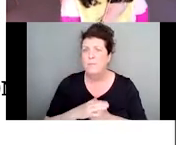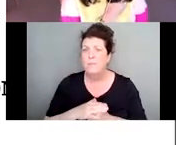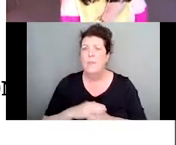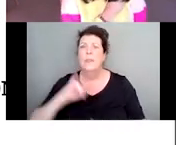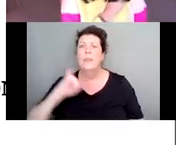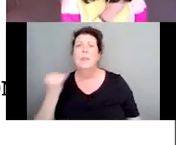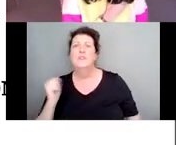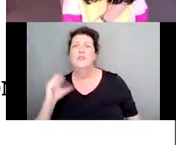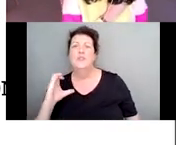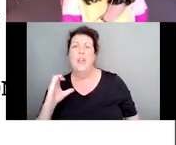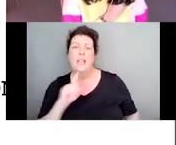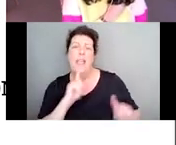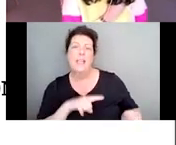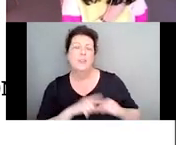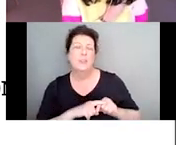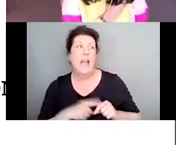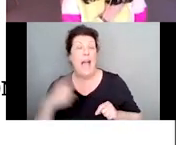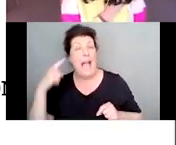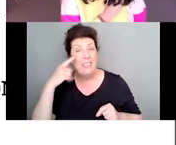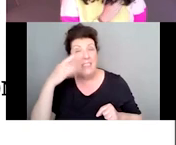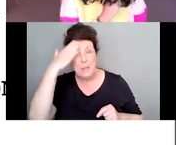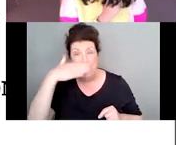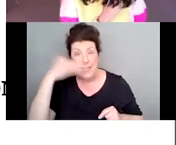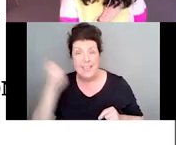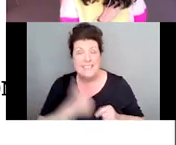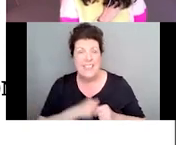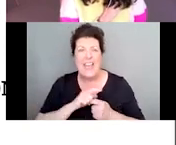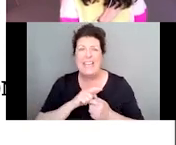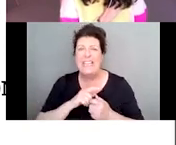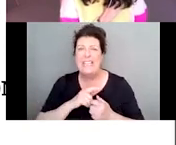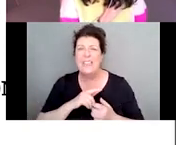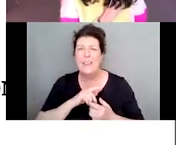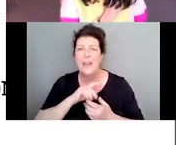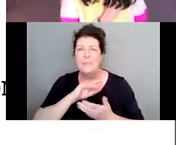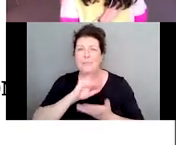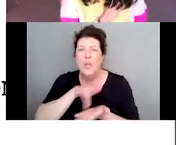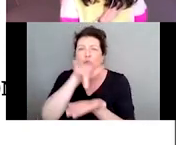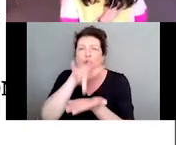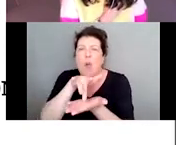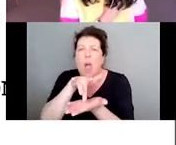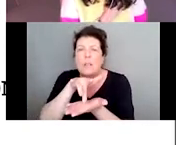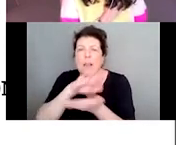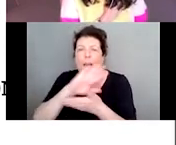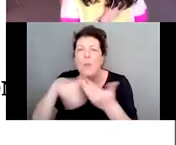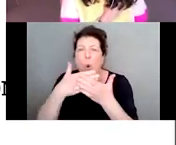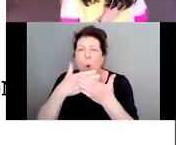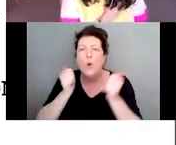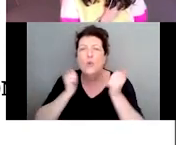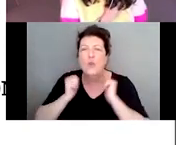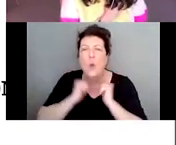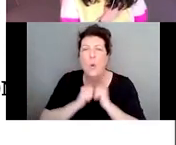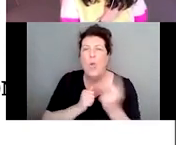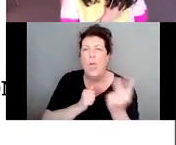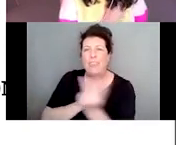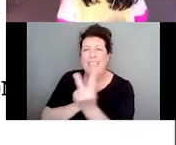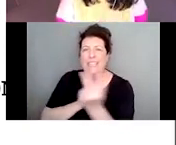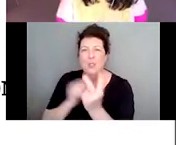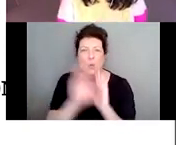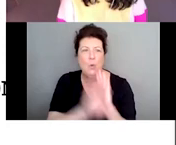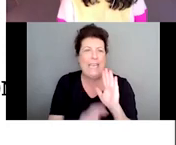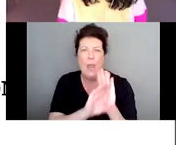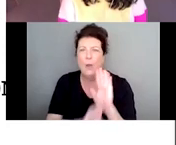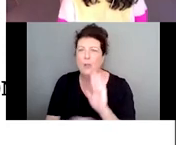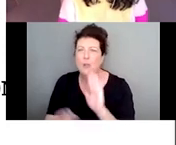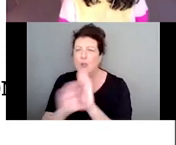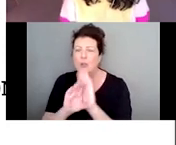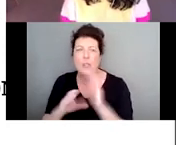it's the, it's the crux of the whole show. Um, you know, these, these two characters don't know what's going on. They don't know how they